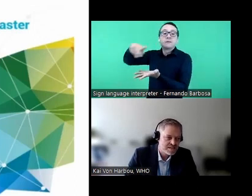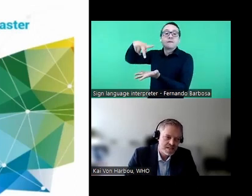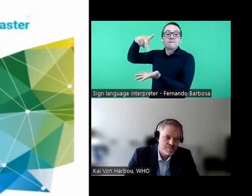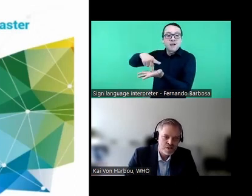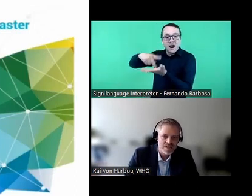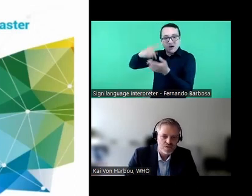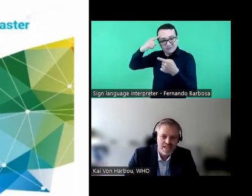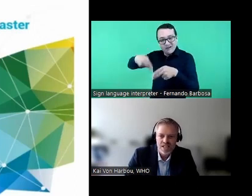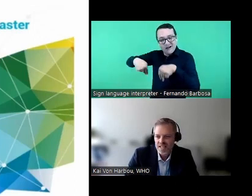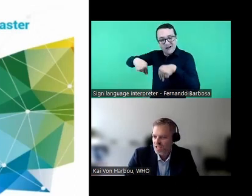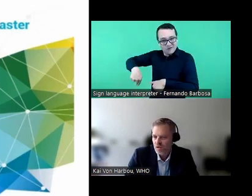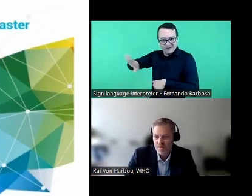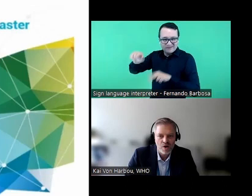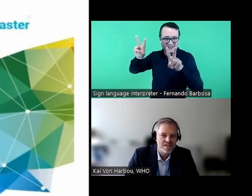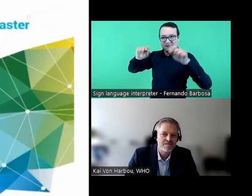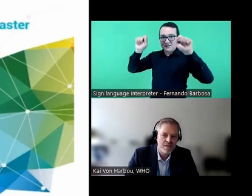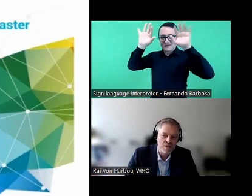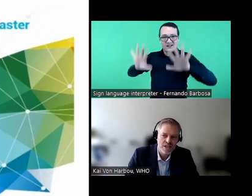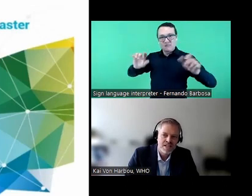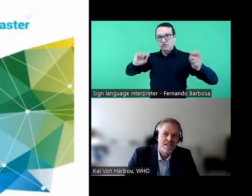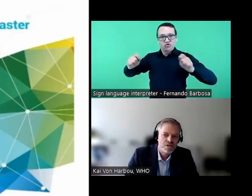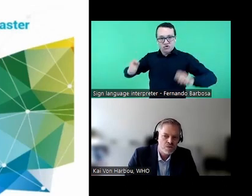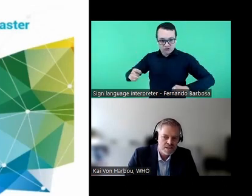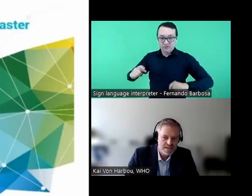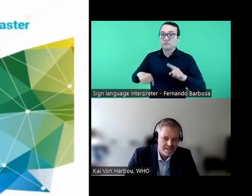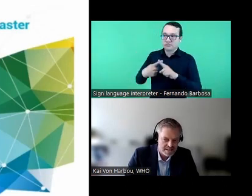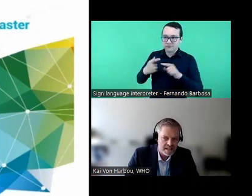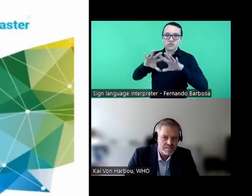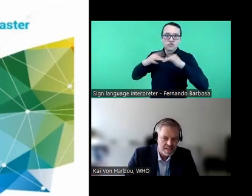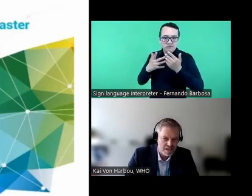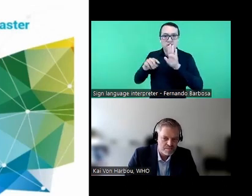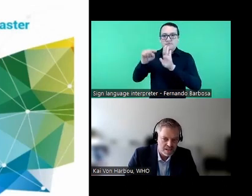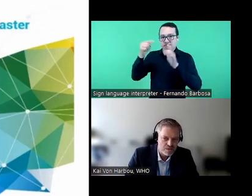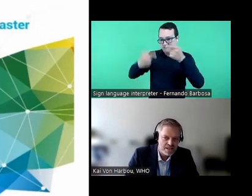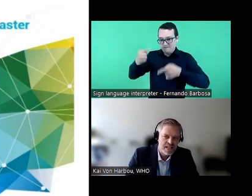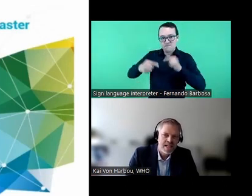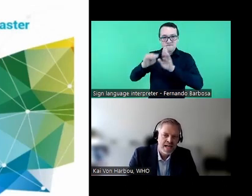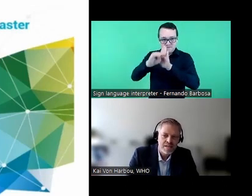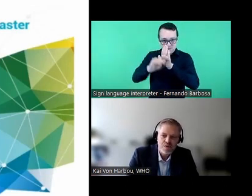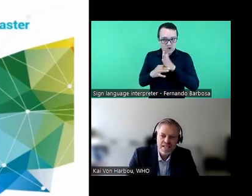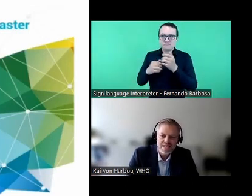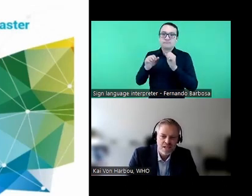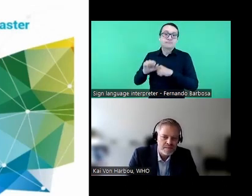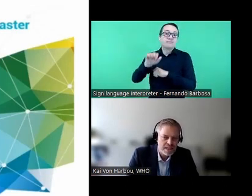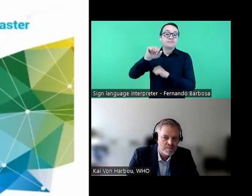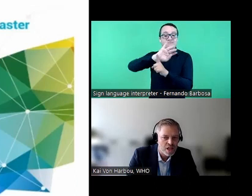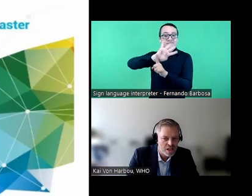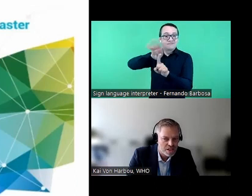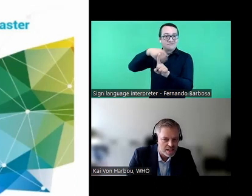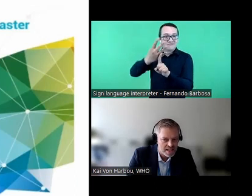other important regional and global policy frameworks towards the Sustainable Development Goals. And it provides a